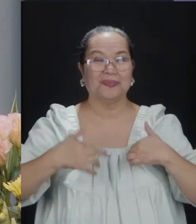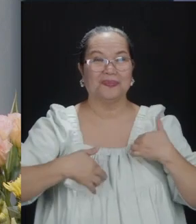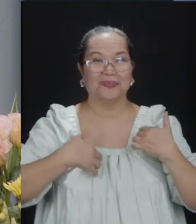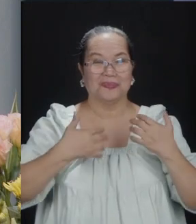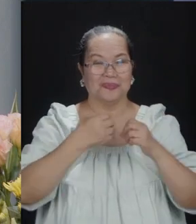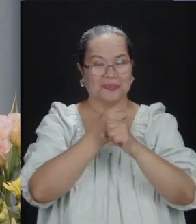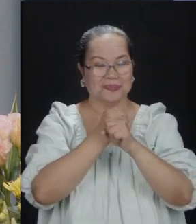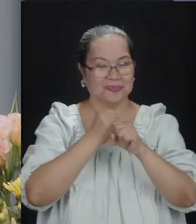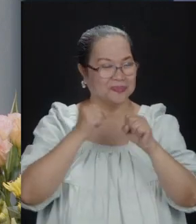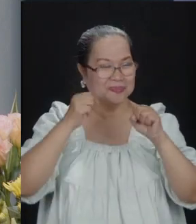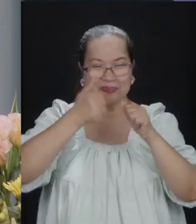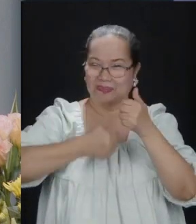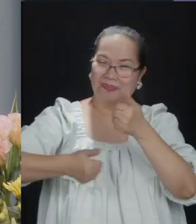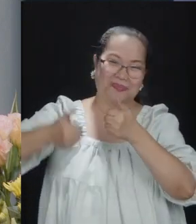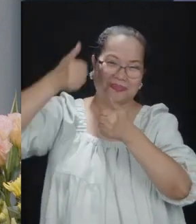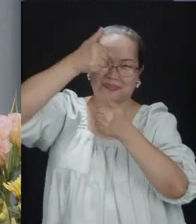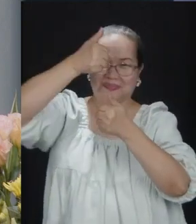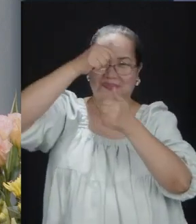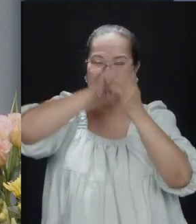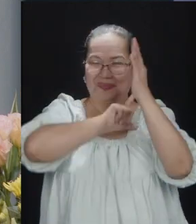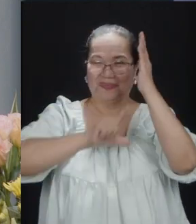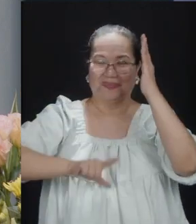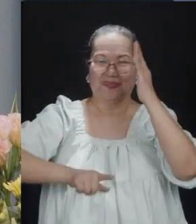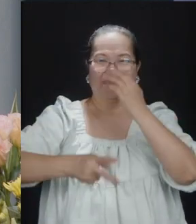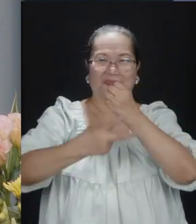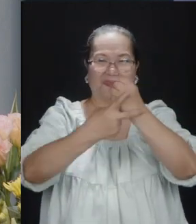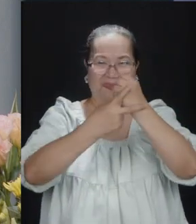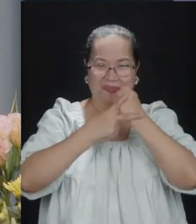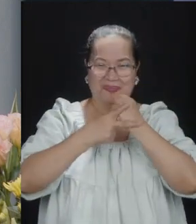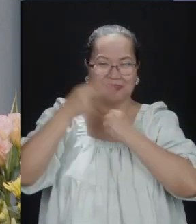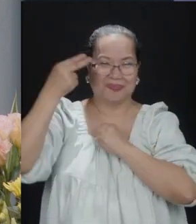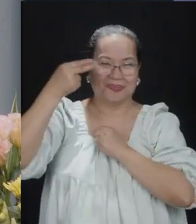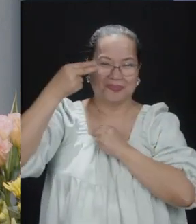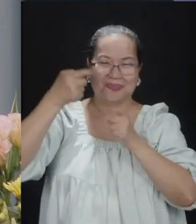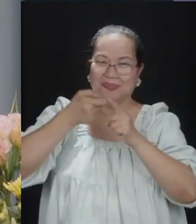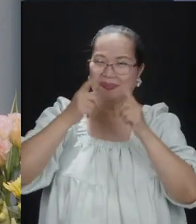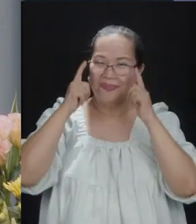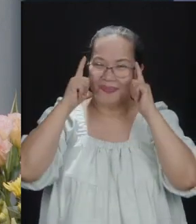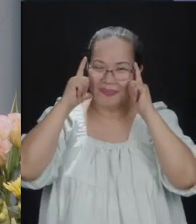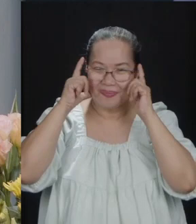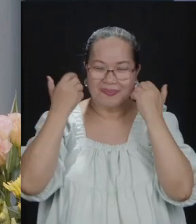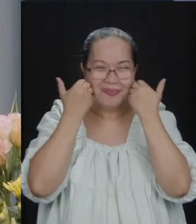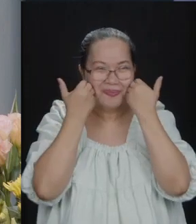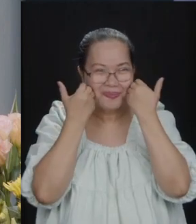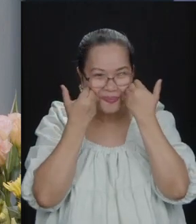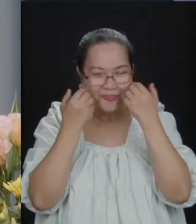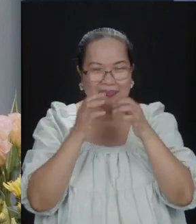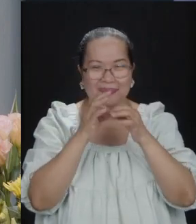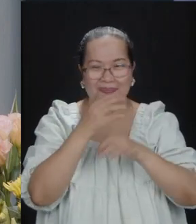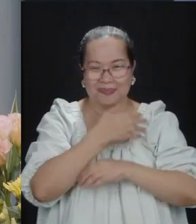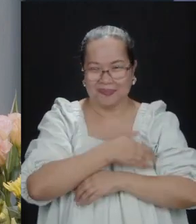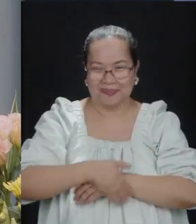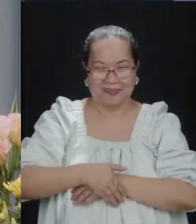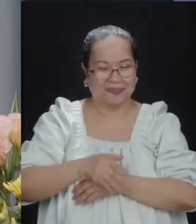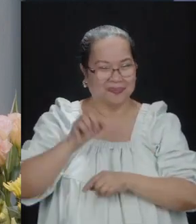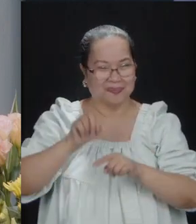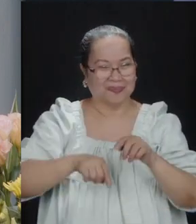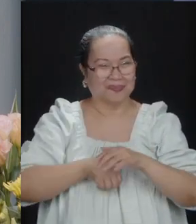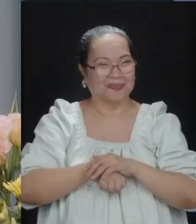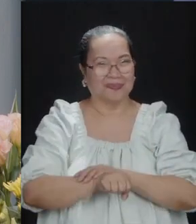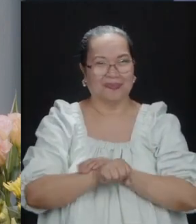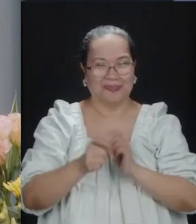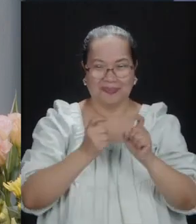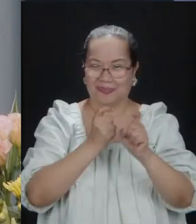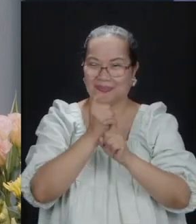sovereign and holy Lord for rescuing her from shame, from the shame of barrenness, and from the